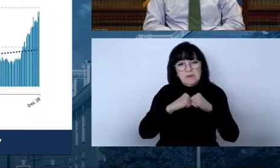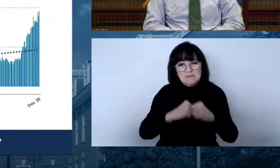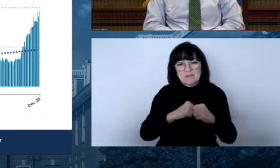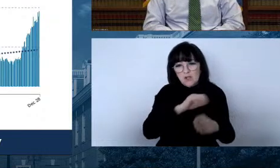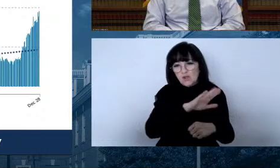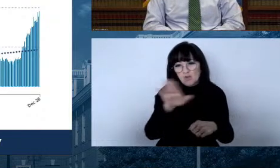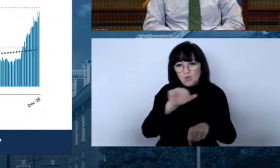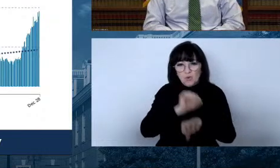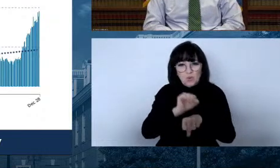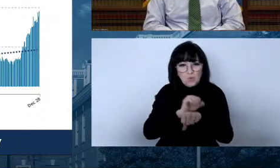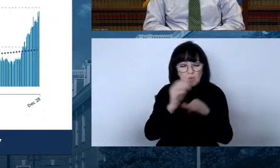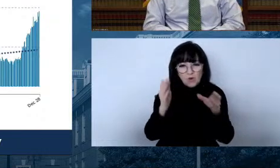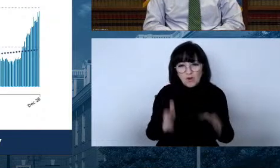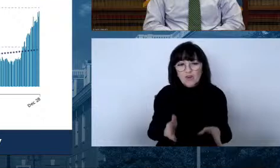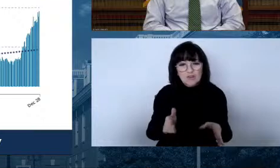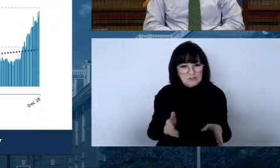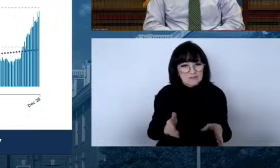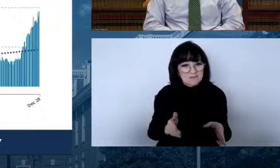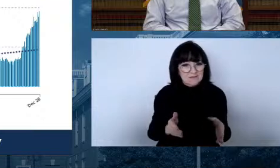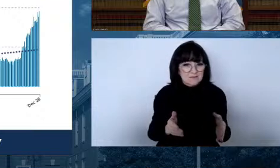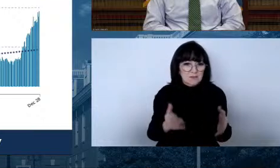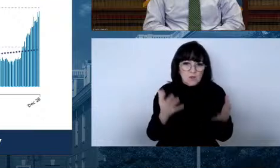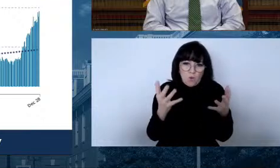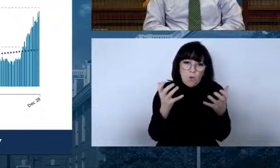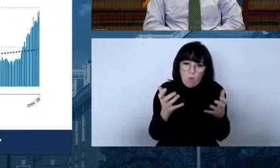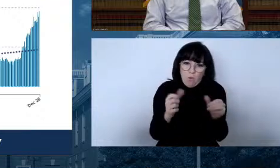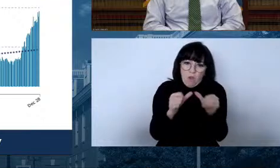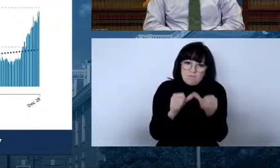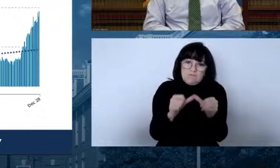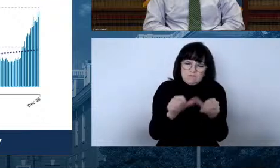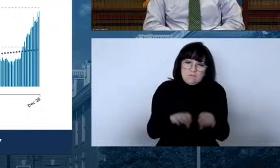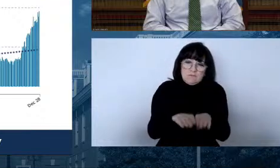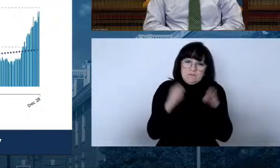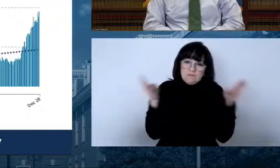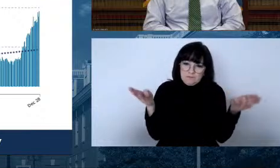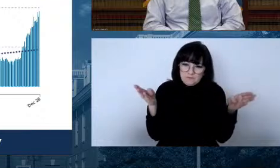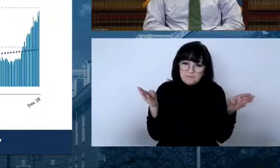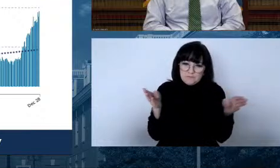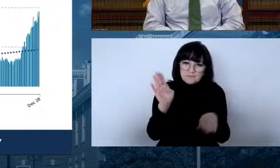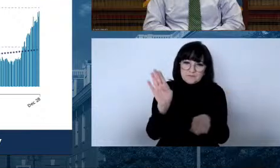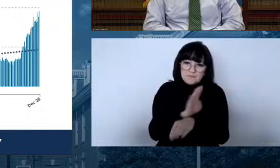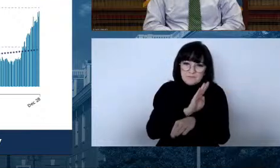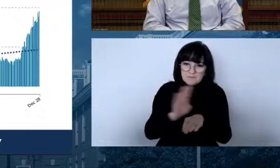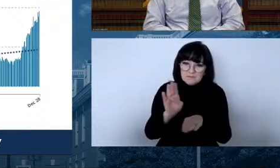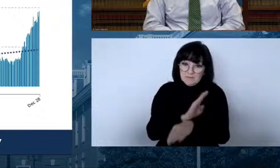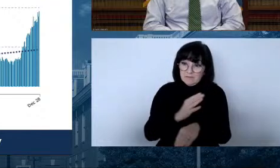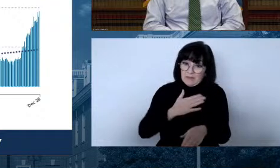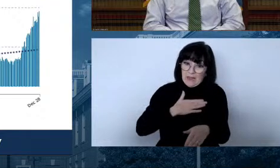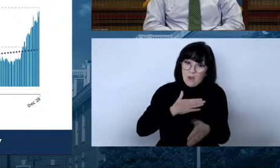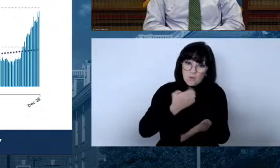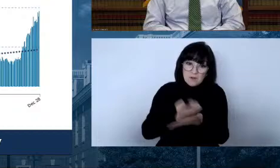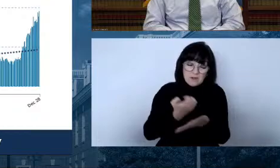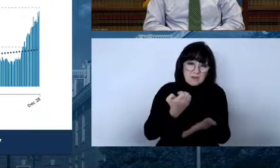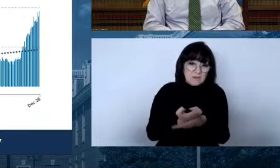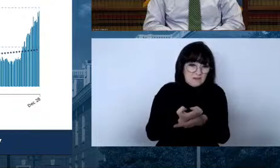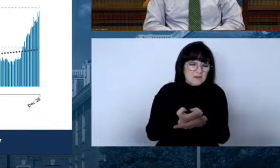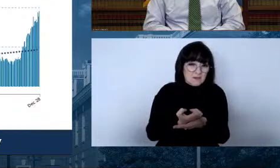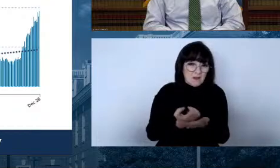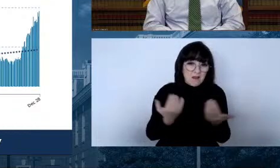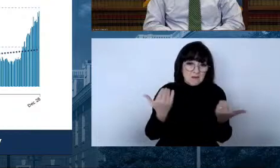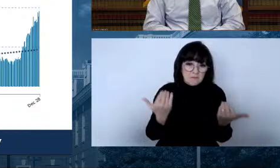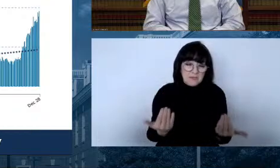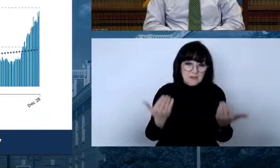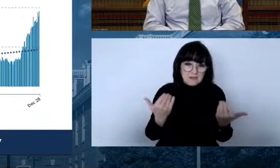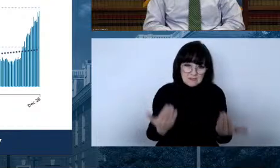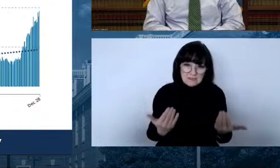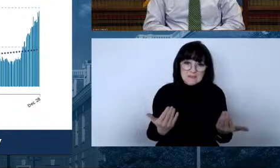employees so operationally you can stay active. Our economy has really returned strongly to the point where